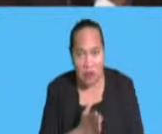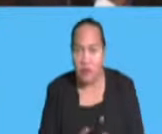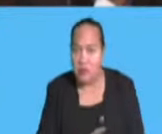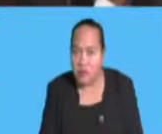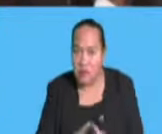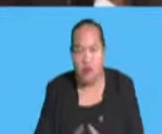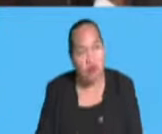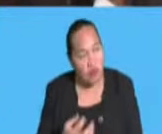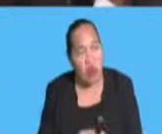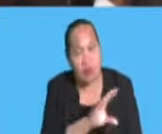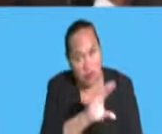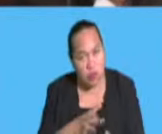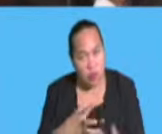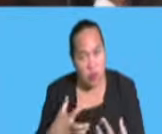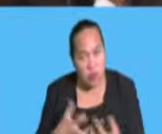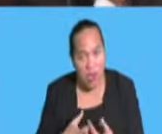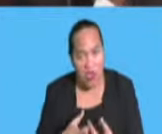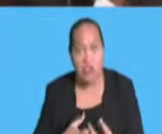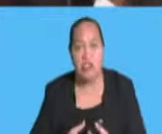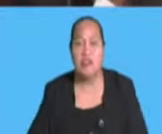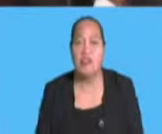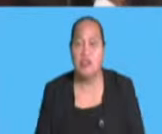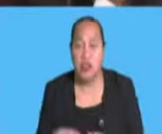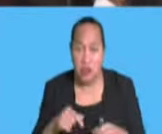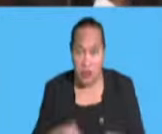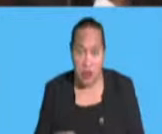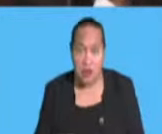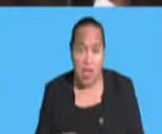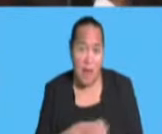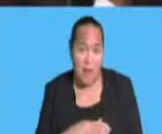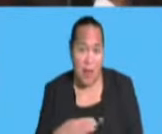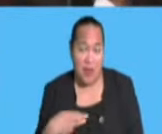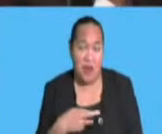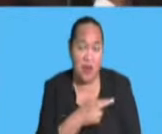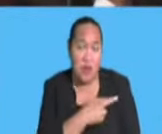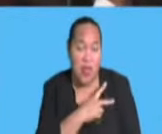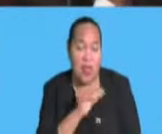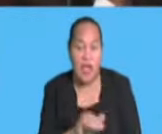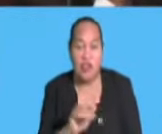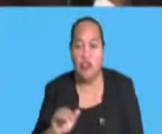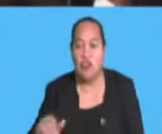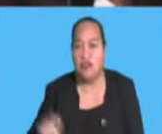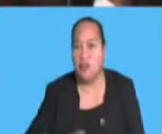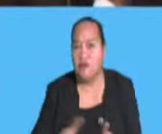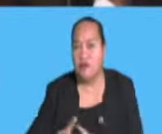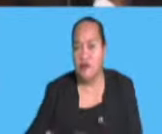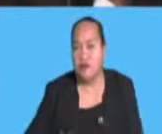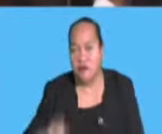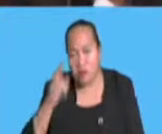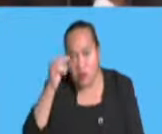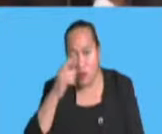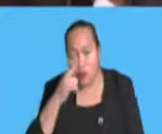the budget. It is, after all, a ministerial portfolio that touches the lives of all Fijians, from putting food on the